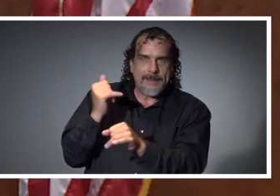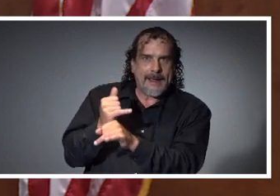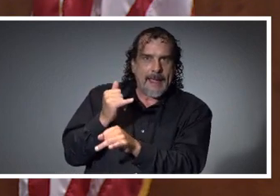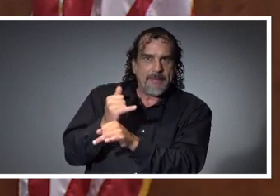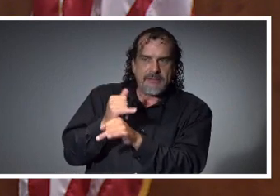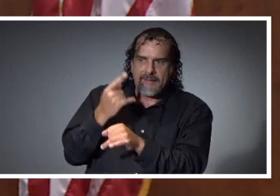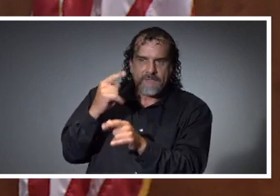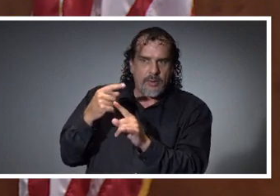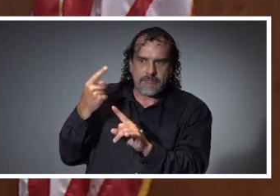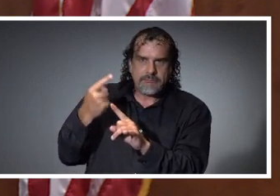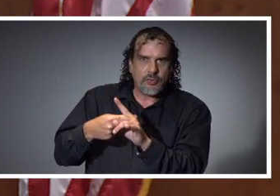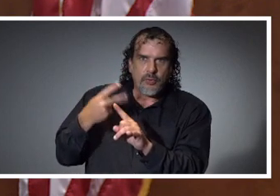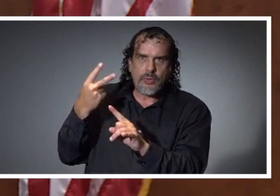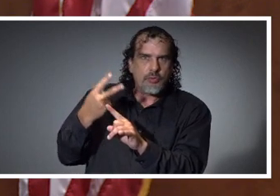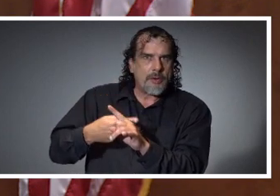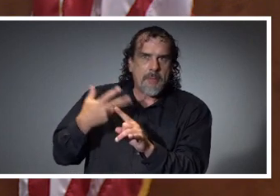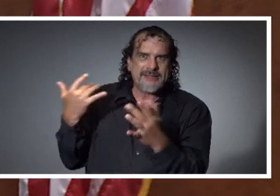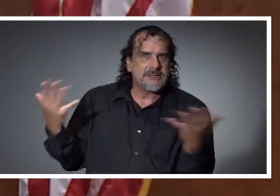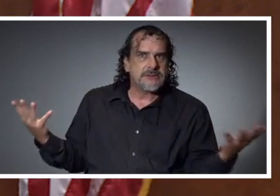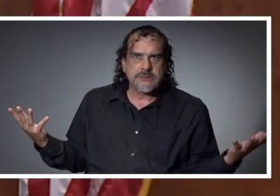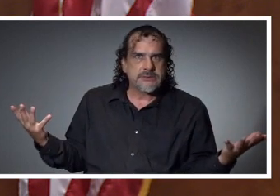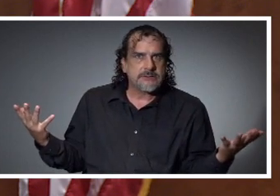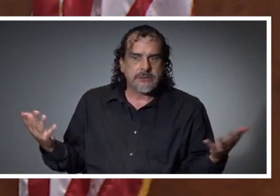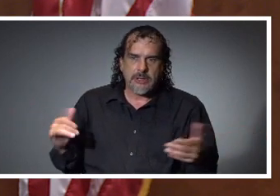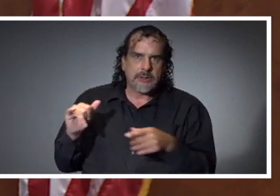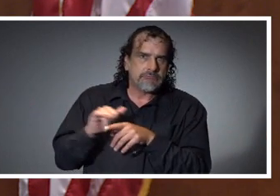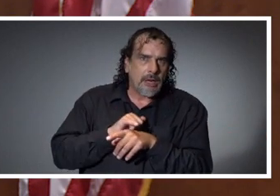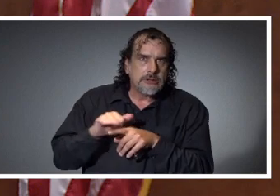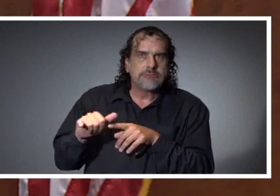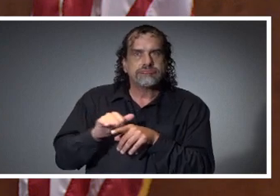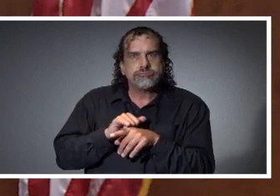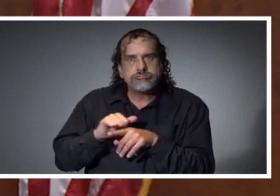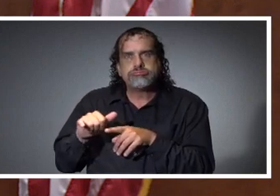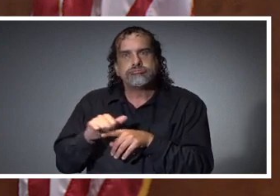for months and months. They have been practicing.